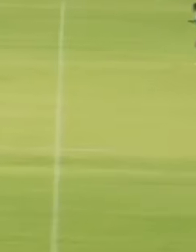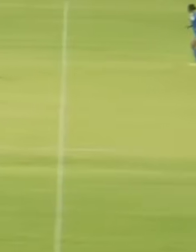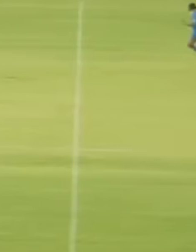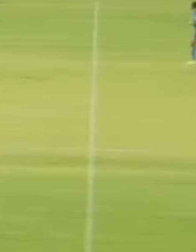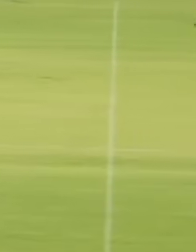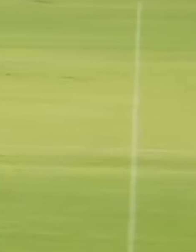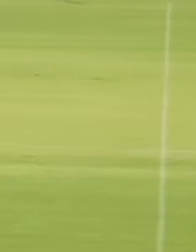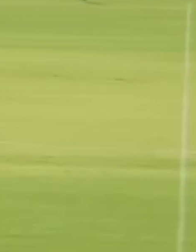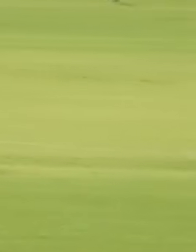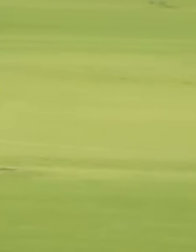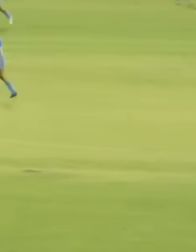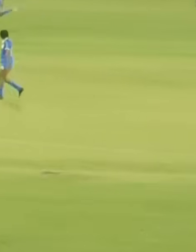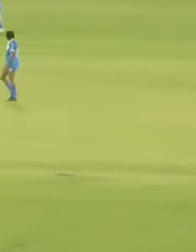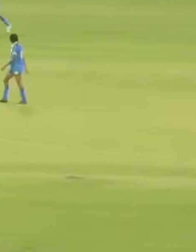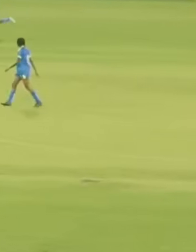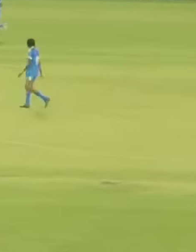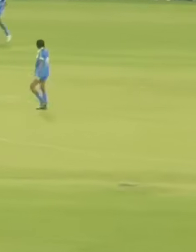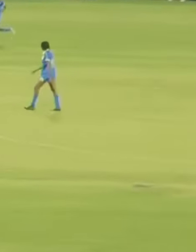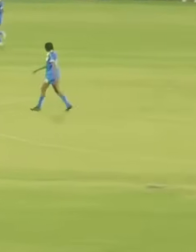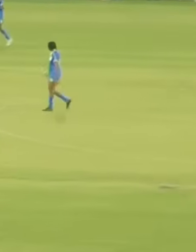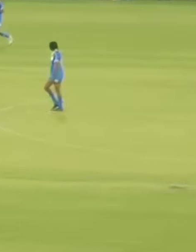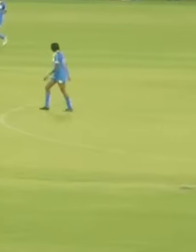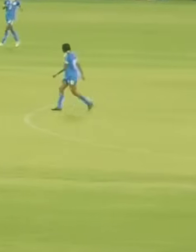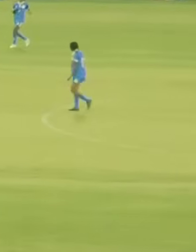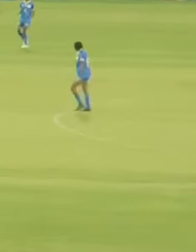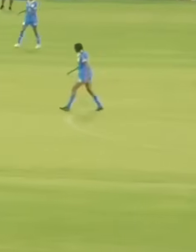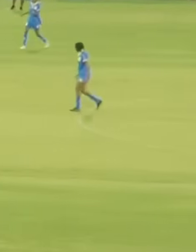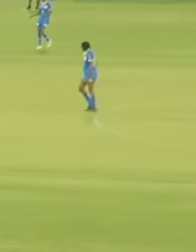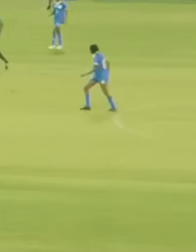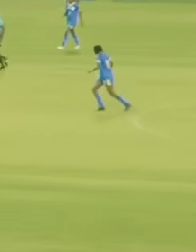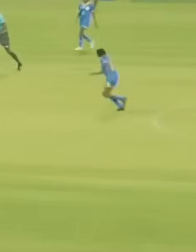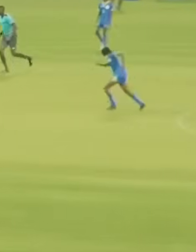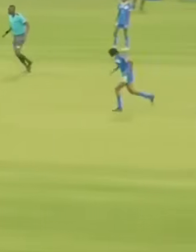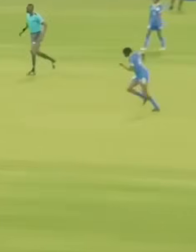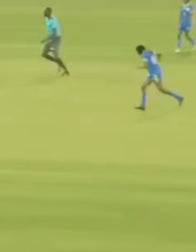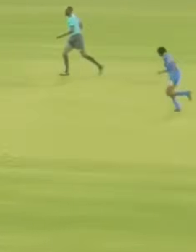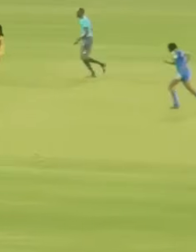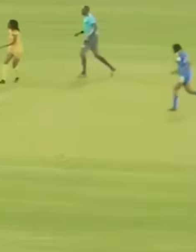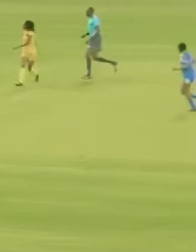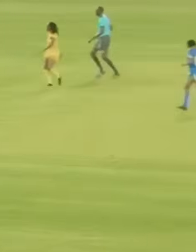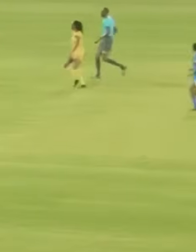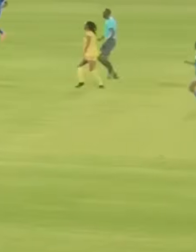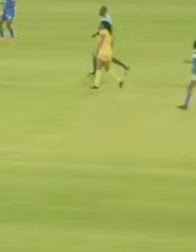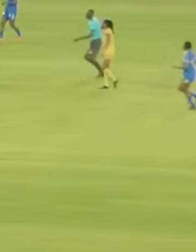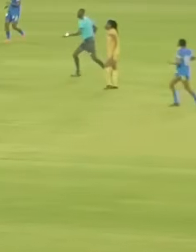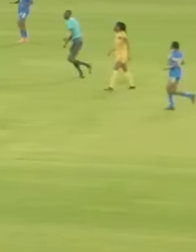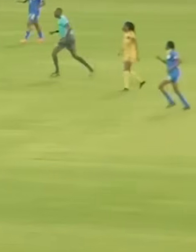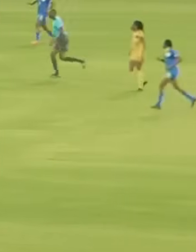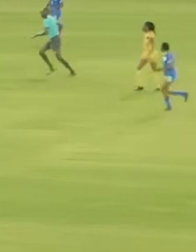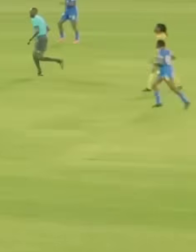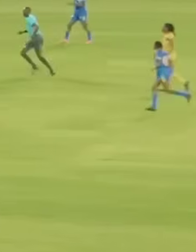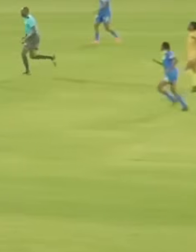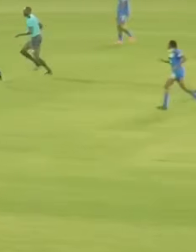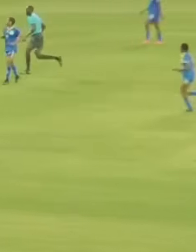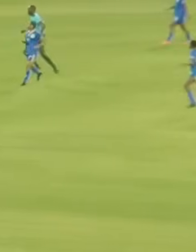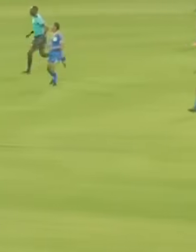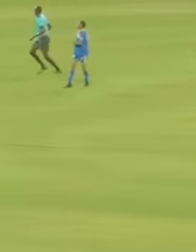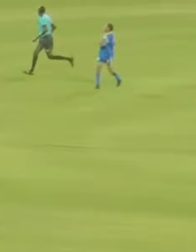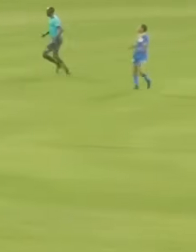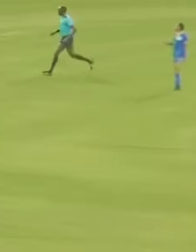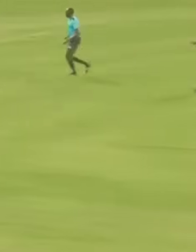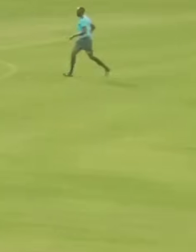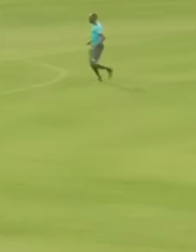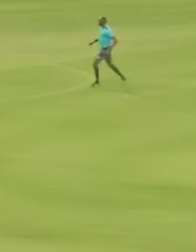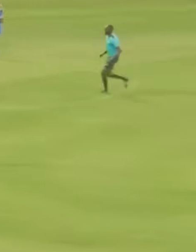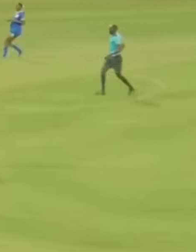composed. Thompson still with it. Thompson coming through, gives it to Stevenson. Back to Thompson. This is a good